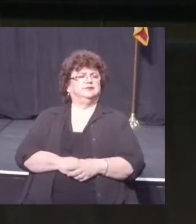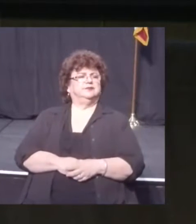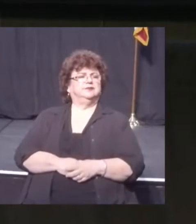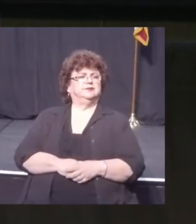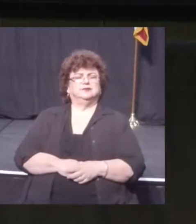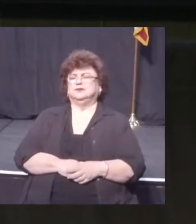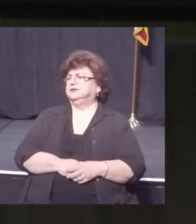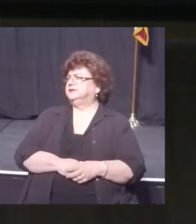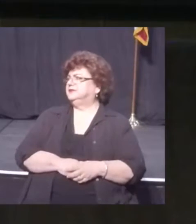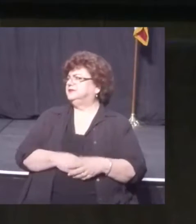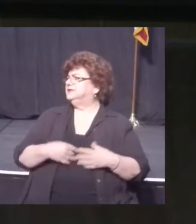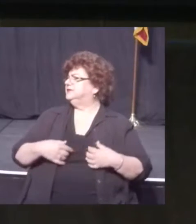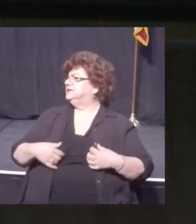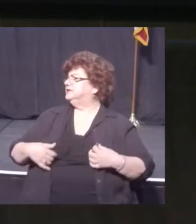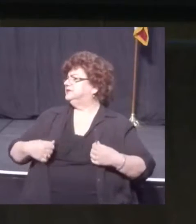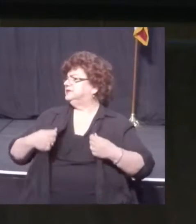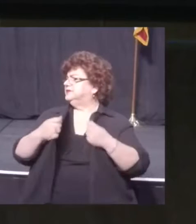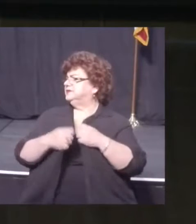You're happy, right?